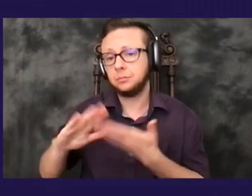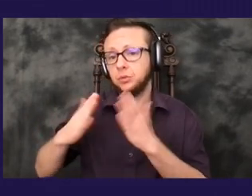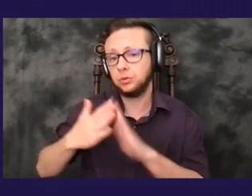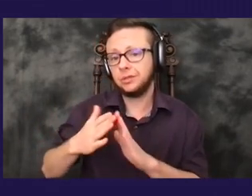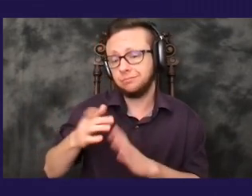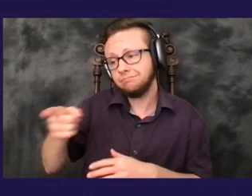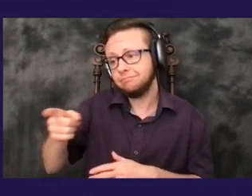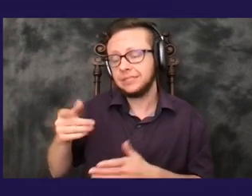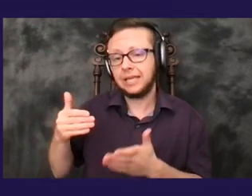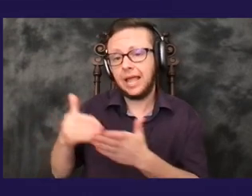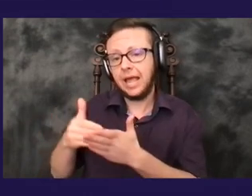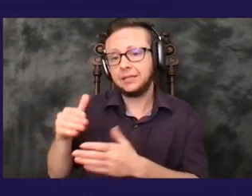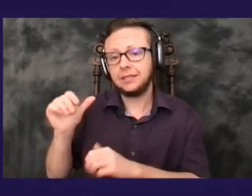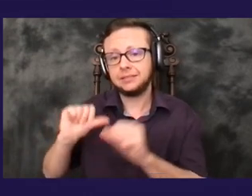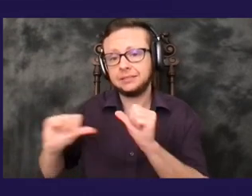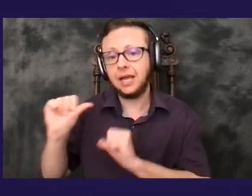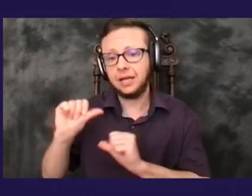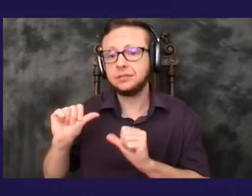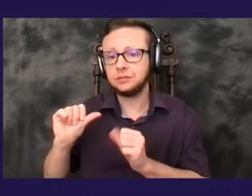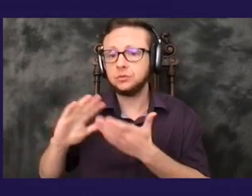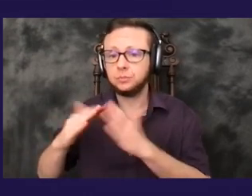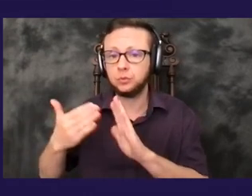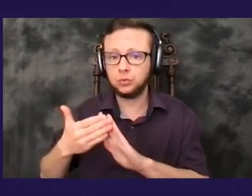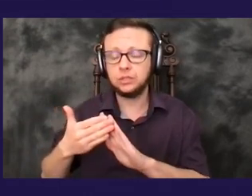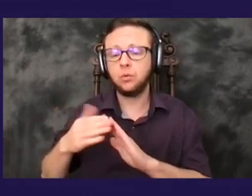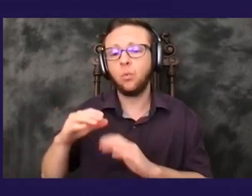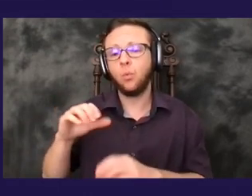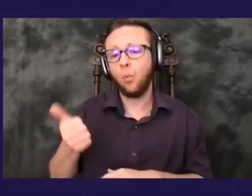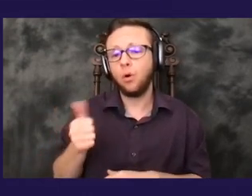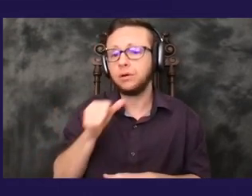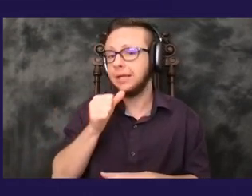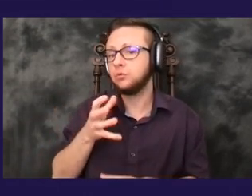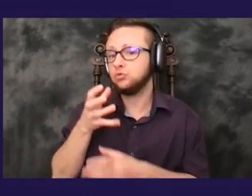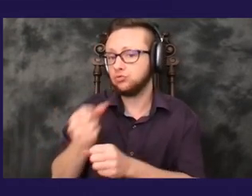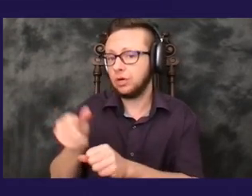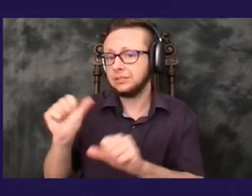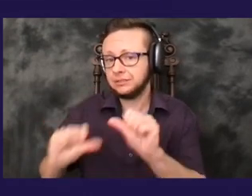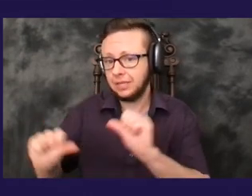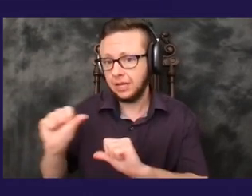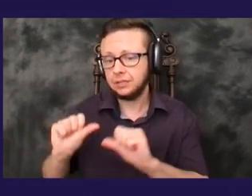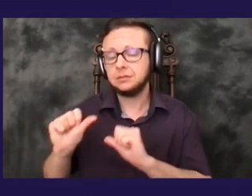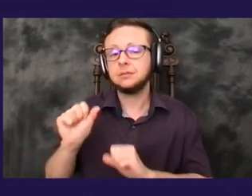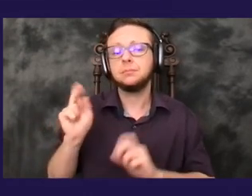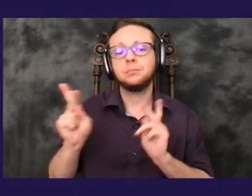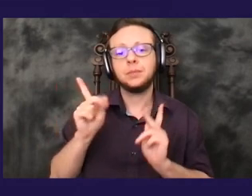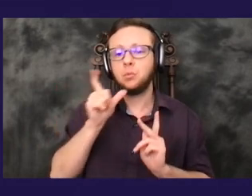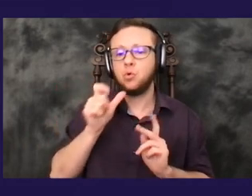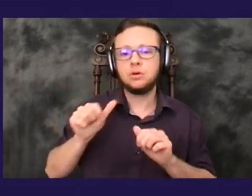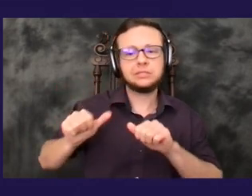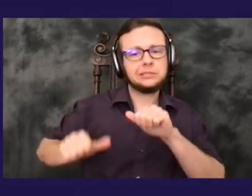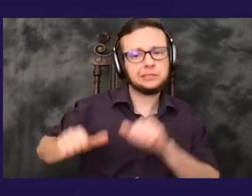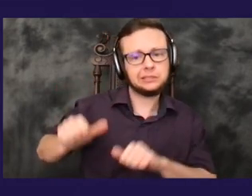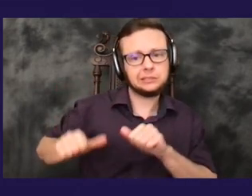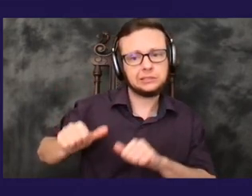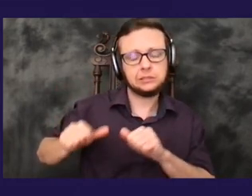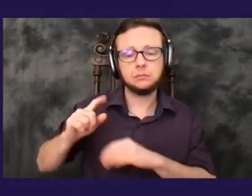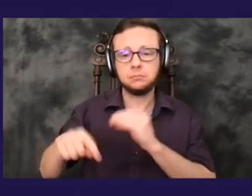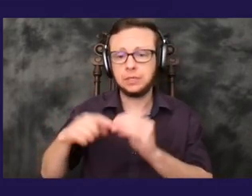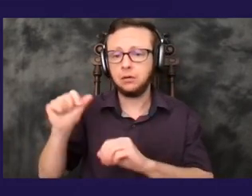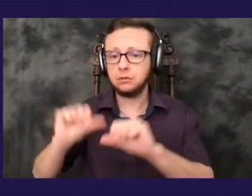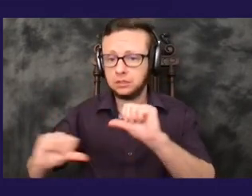or science, or at least distrustful science community, people who are unsure. And if we